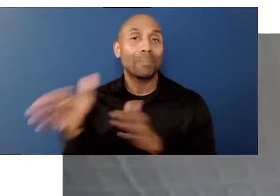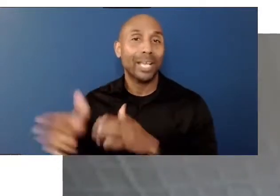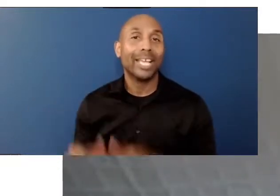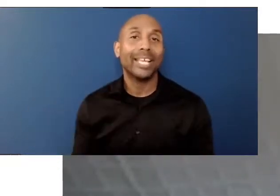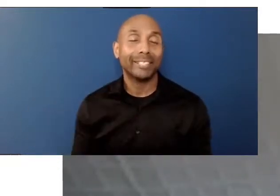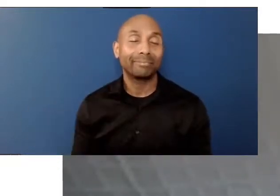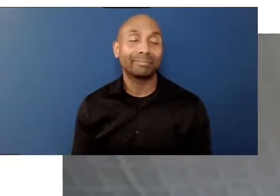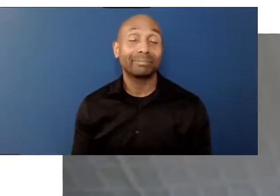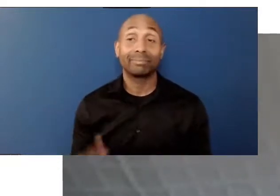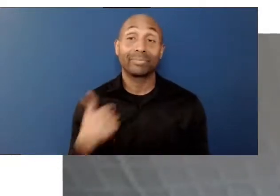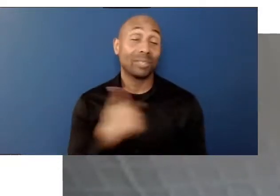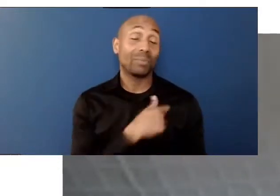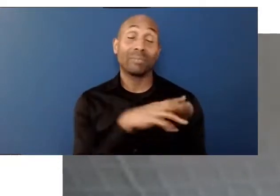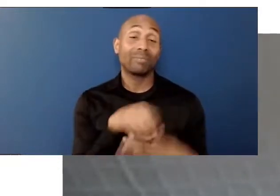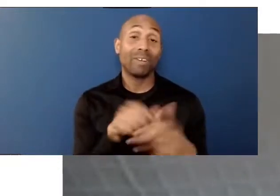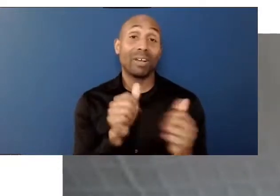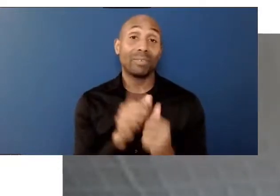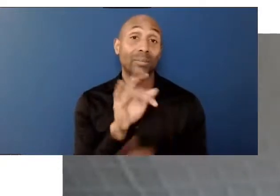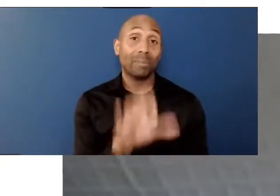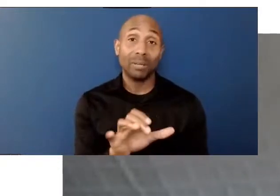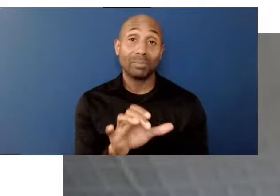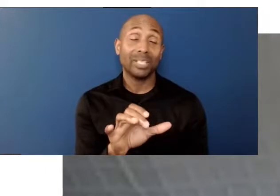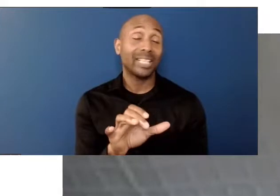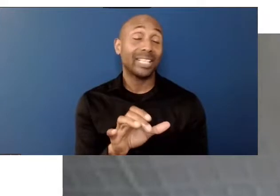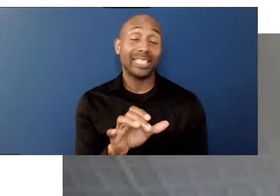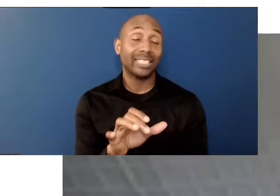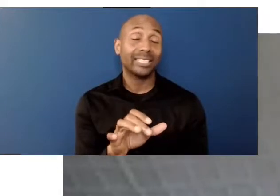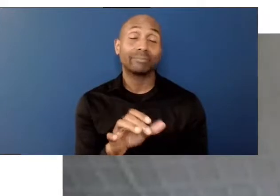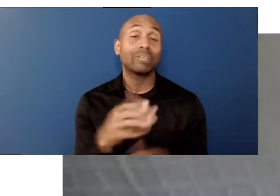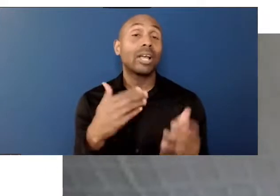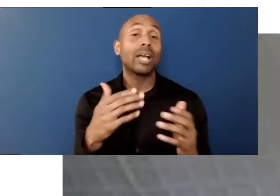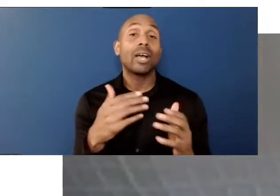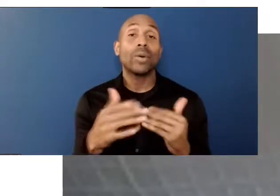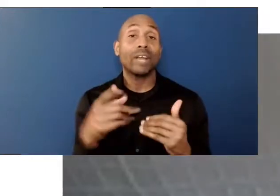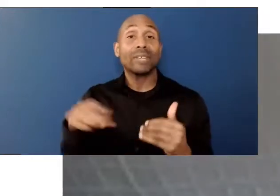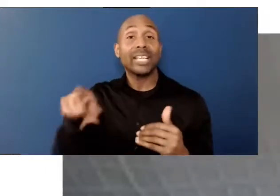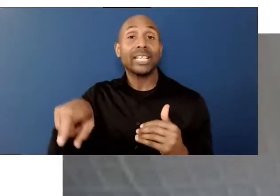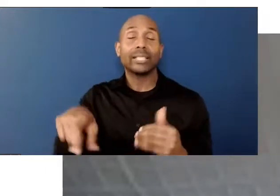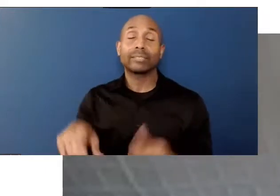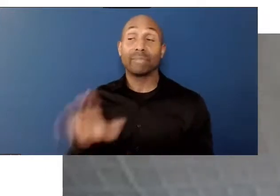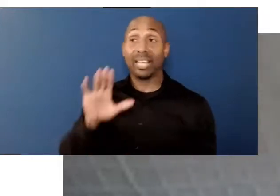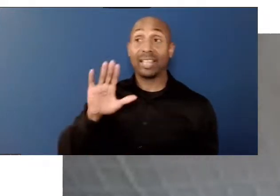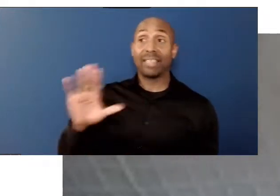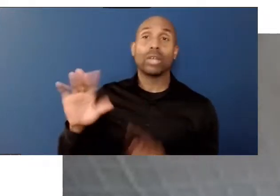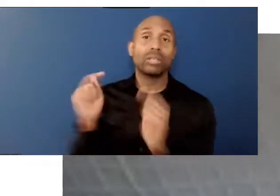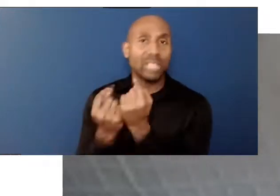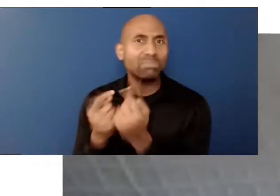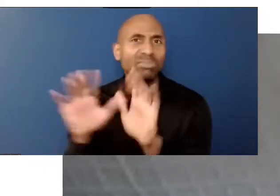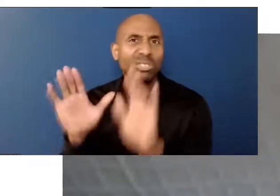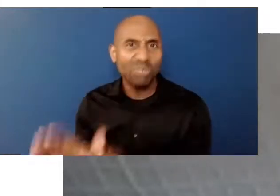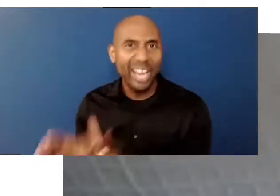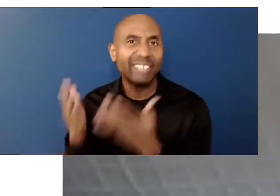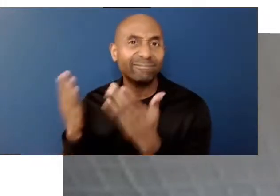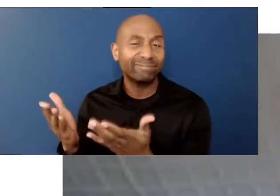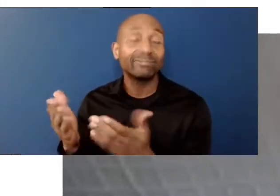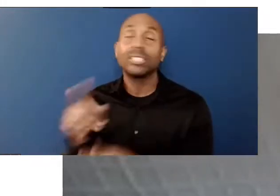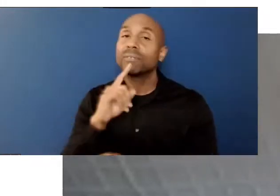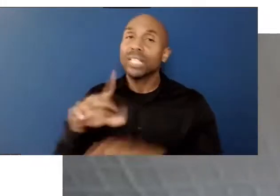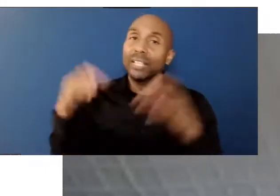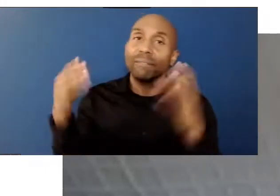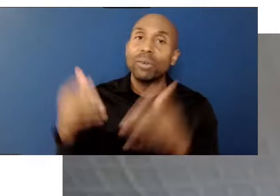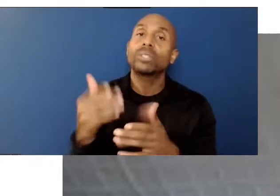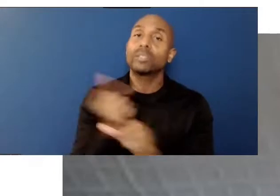in any way that we could, and they really have a great team there that's really focused on putting that plan into action.